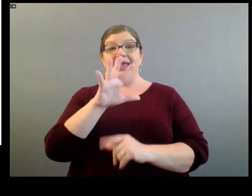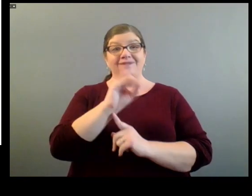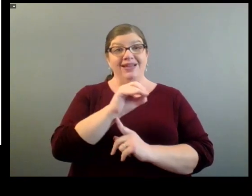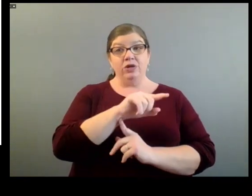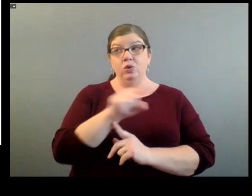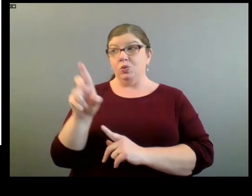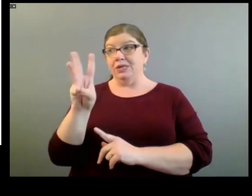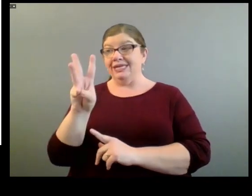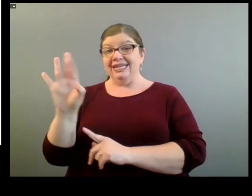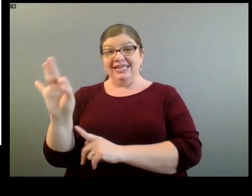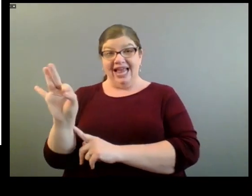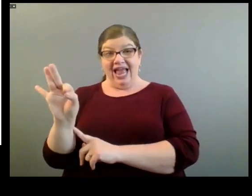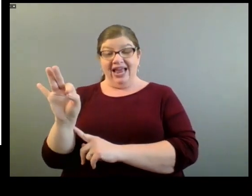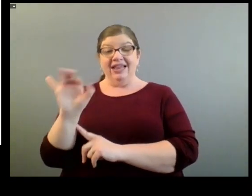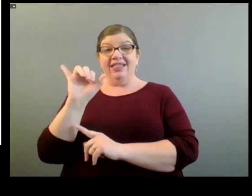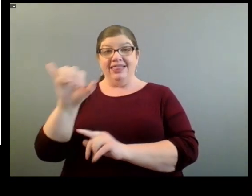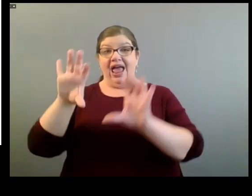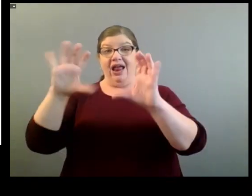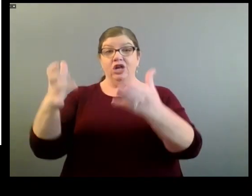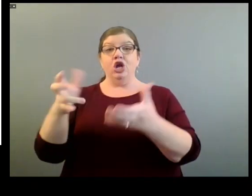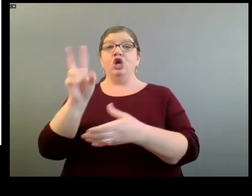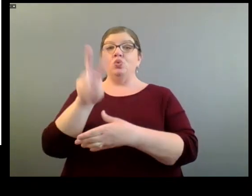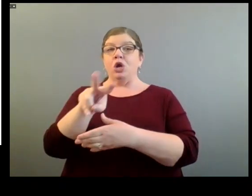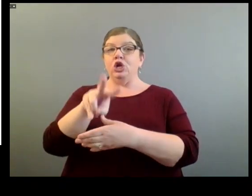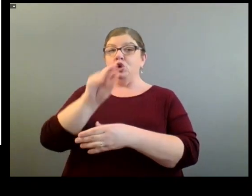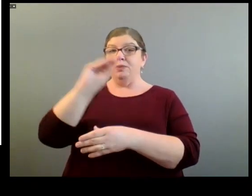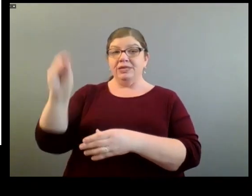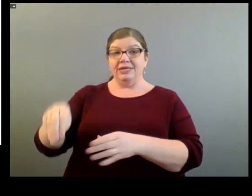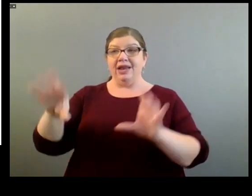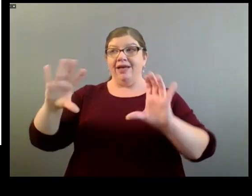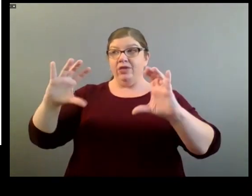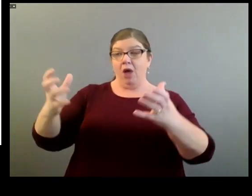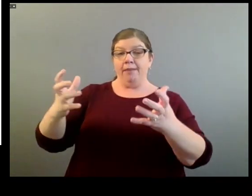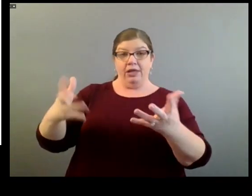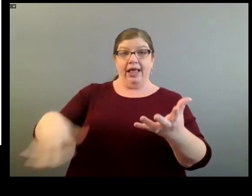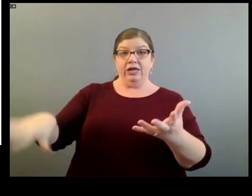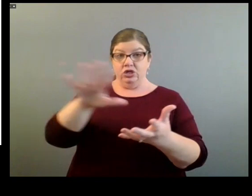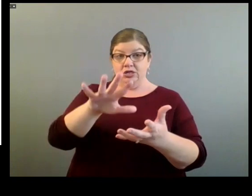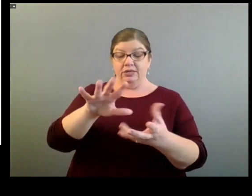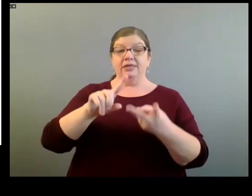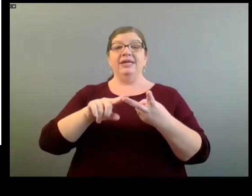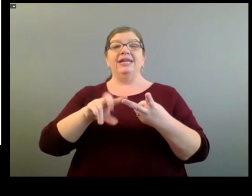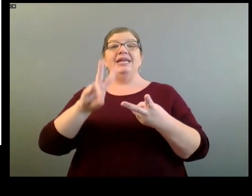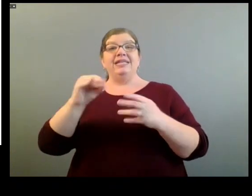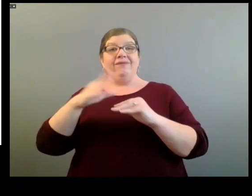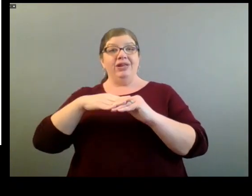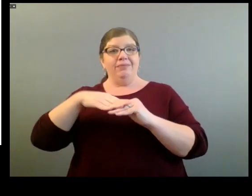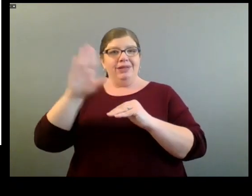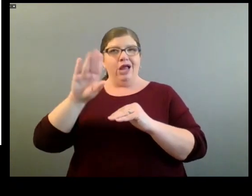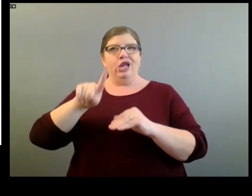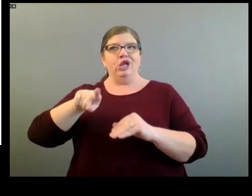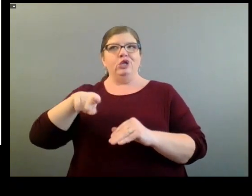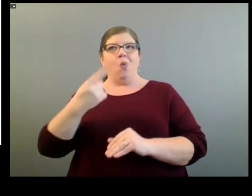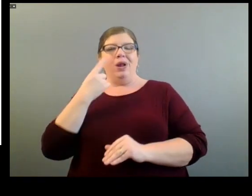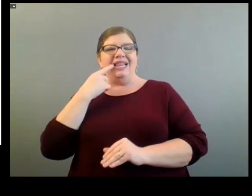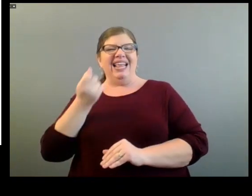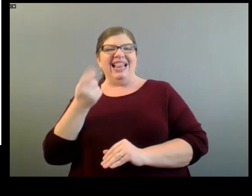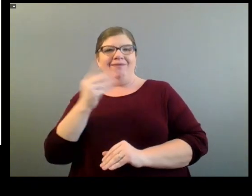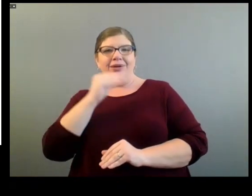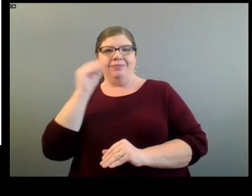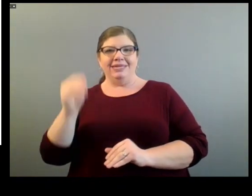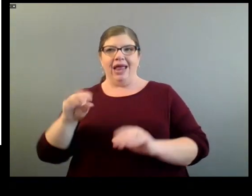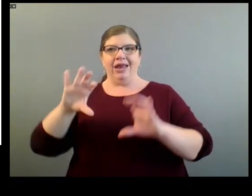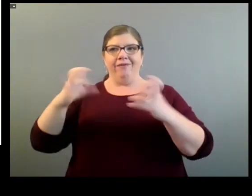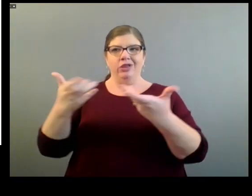made up 22% of the population, and the 70-plus-year-olds only accounted for 11% of